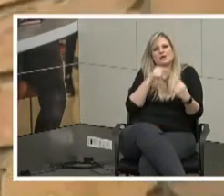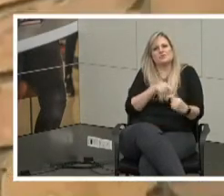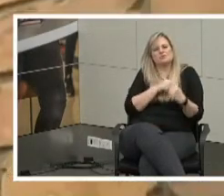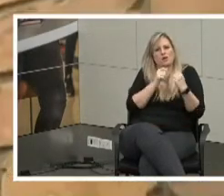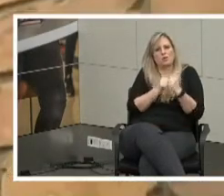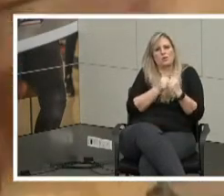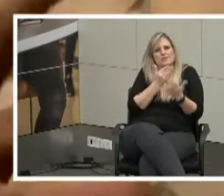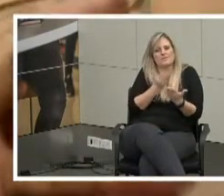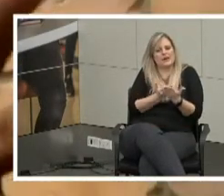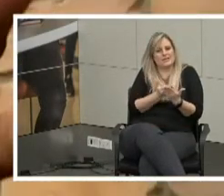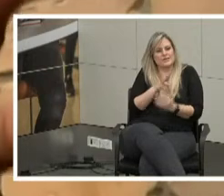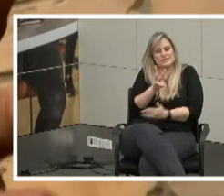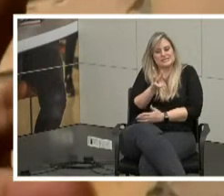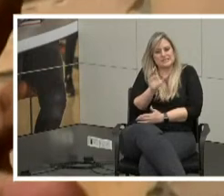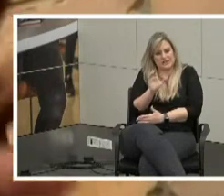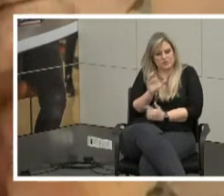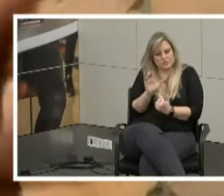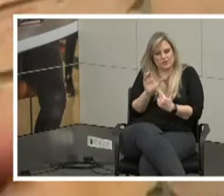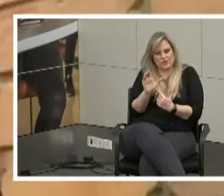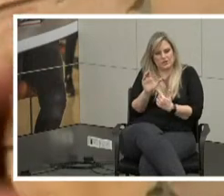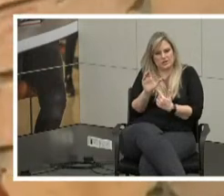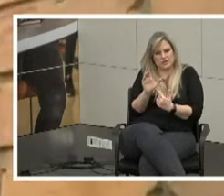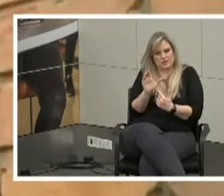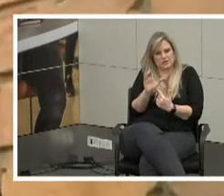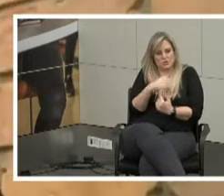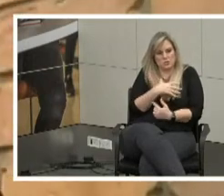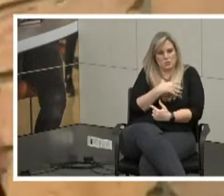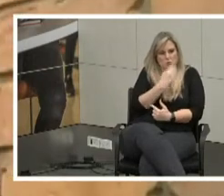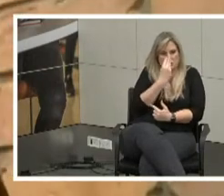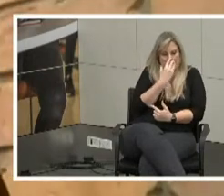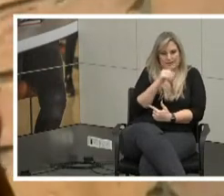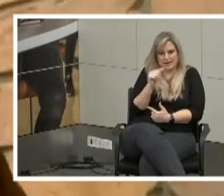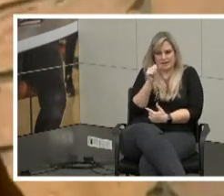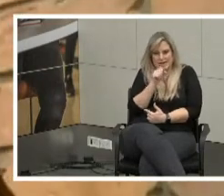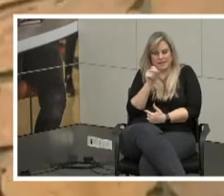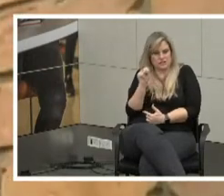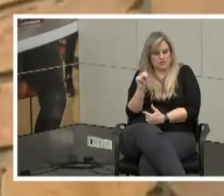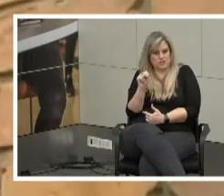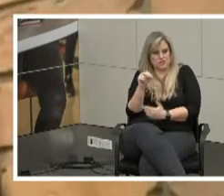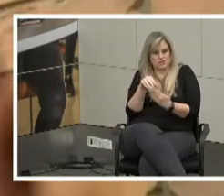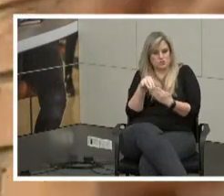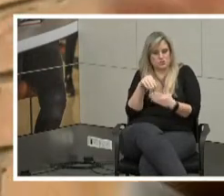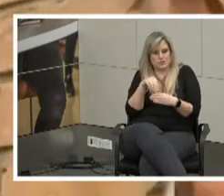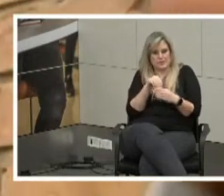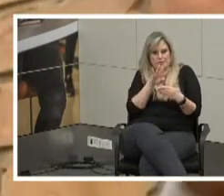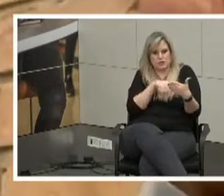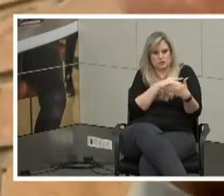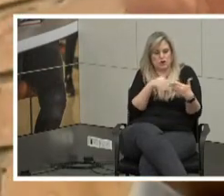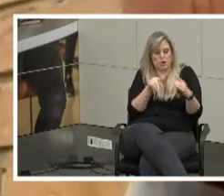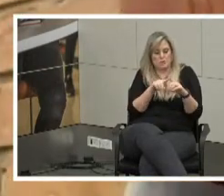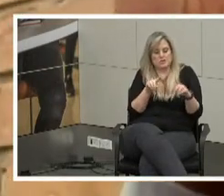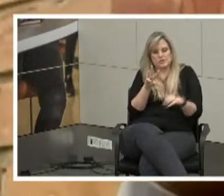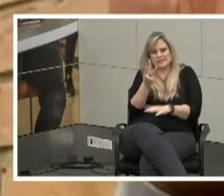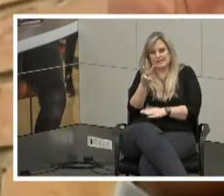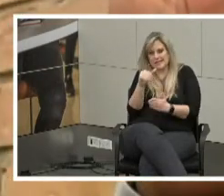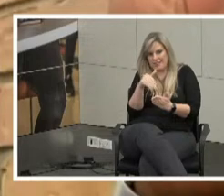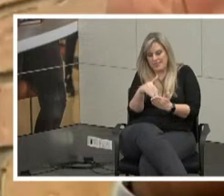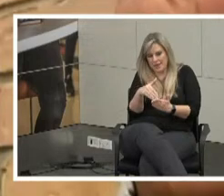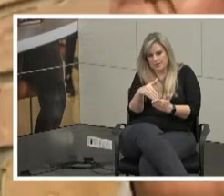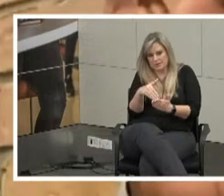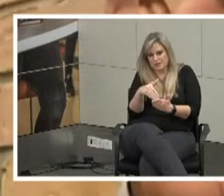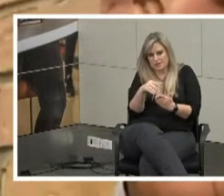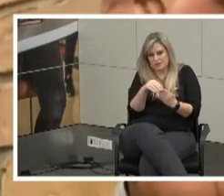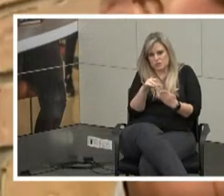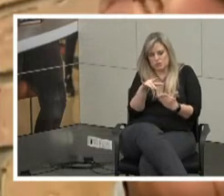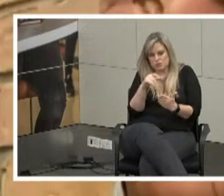with the fact that there's 600 white and Asian students in this chart there's 6,000 students that